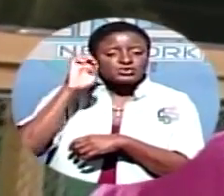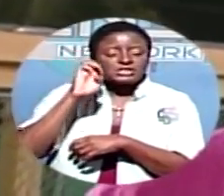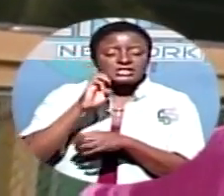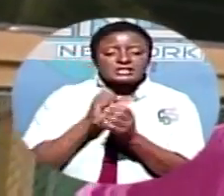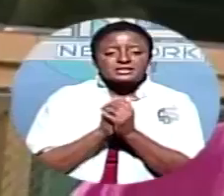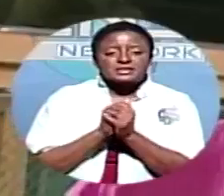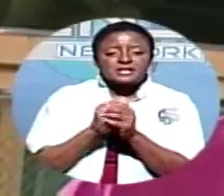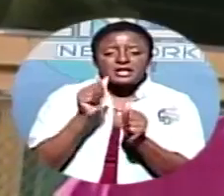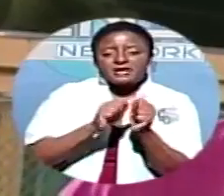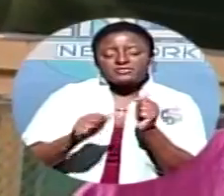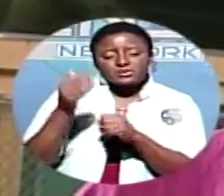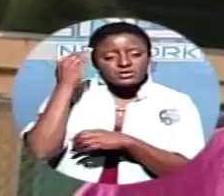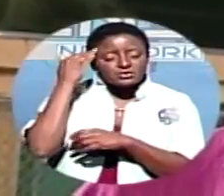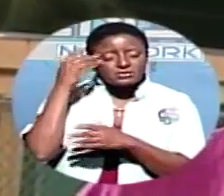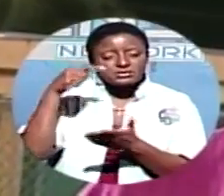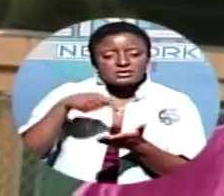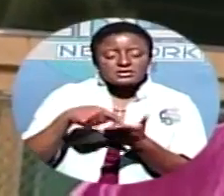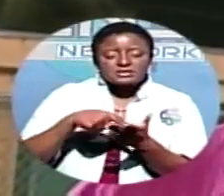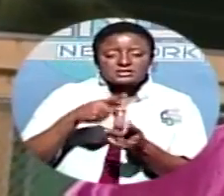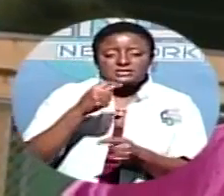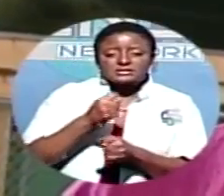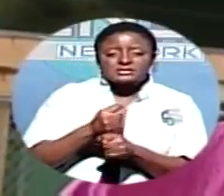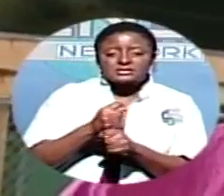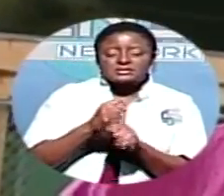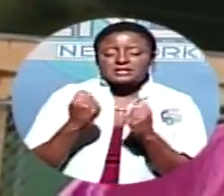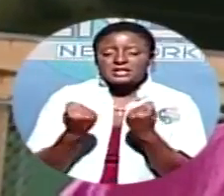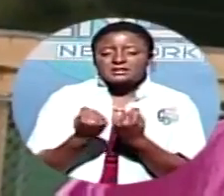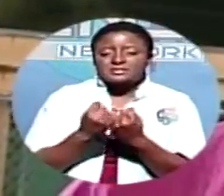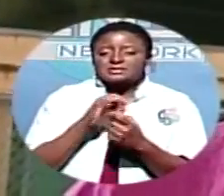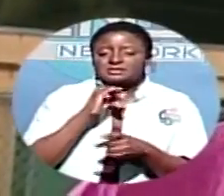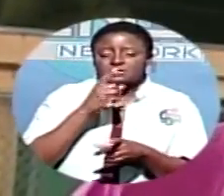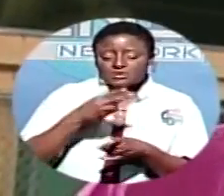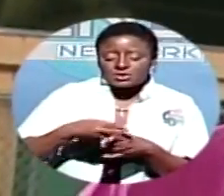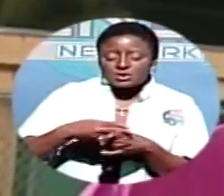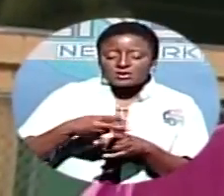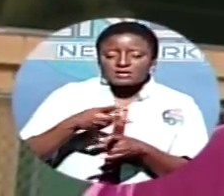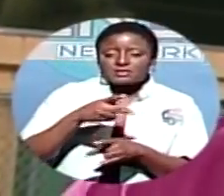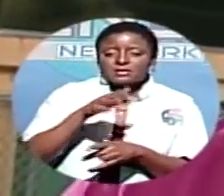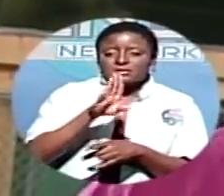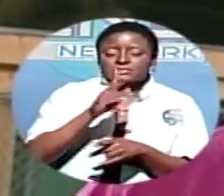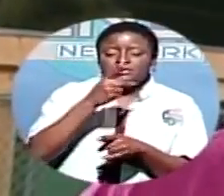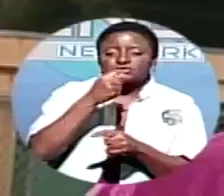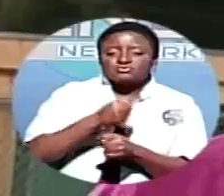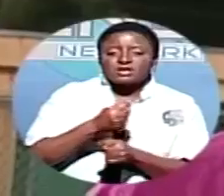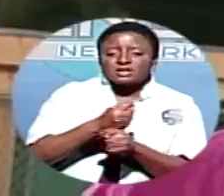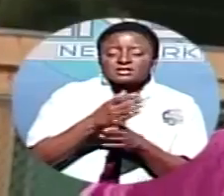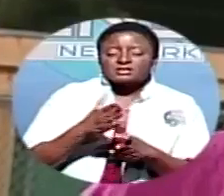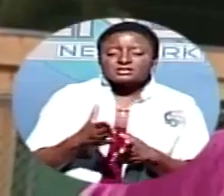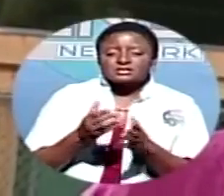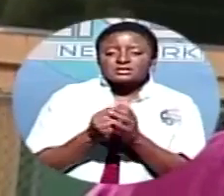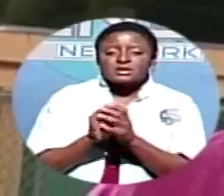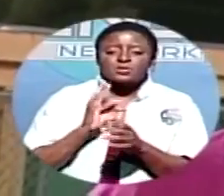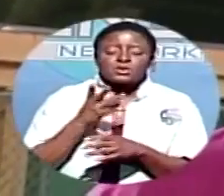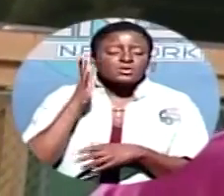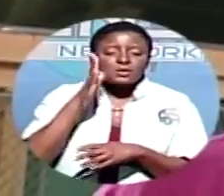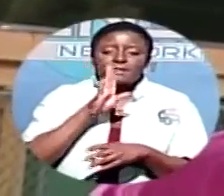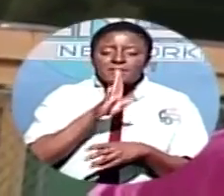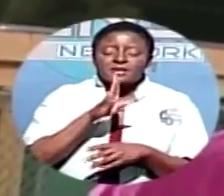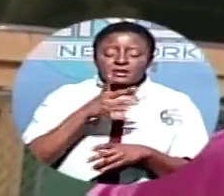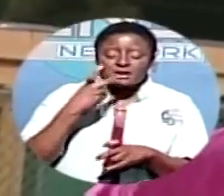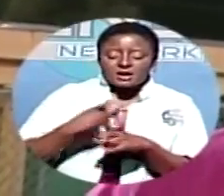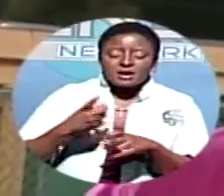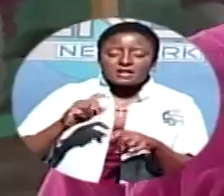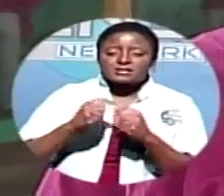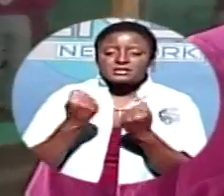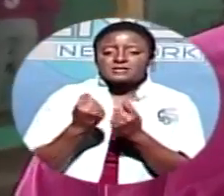this team is what you call the trucker, so he's a big truck. Take us a little while to get loose, but as we get rolling, you know, we're going to be a hard team to beat again. We're going to